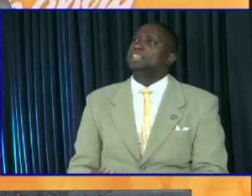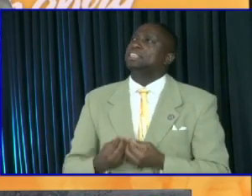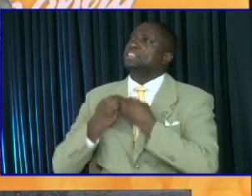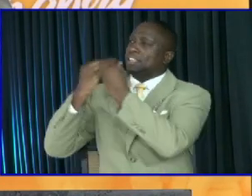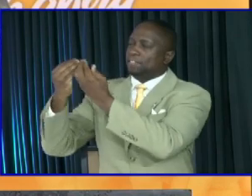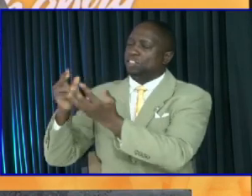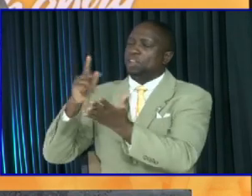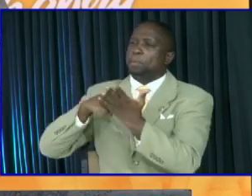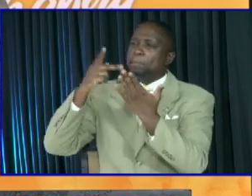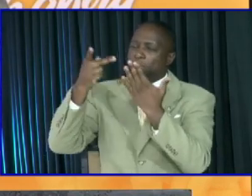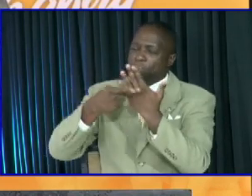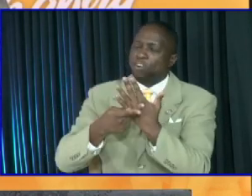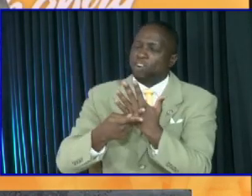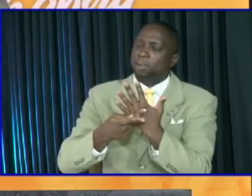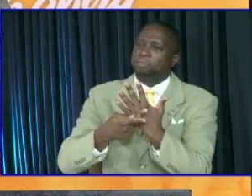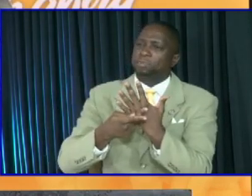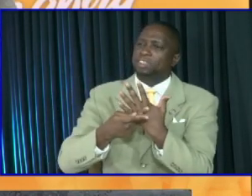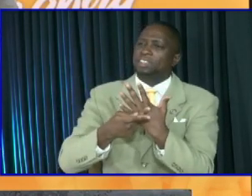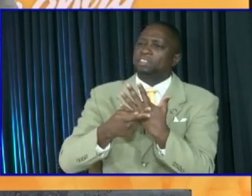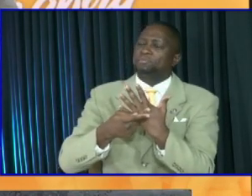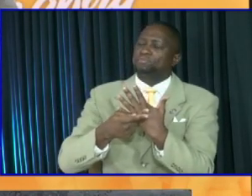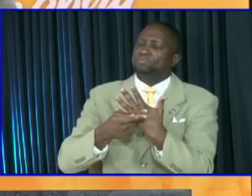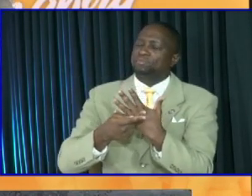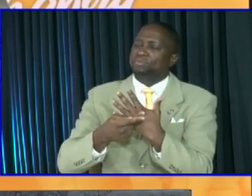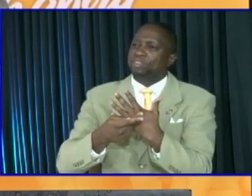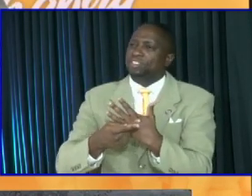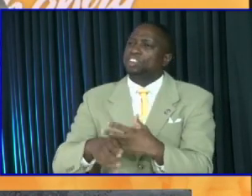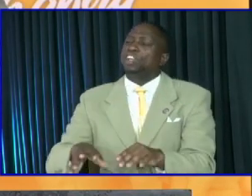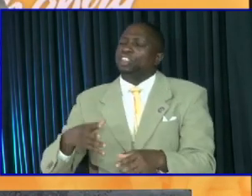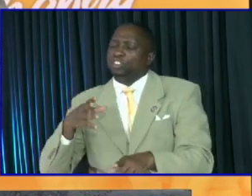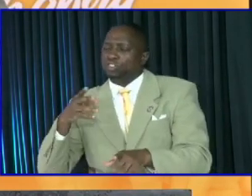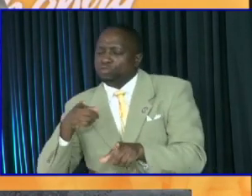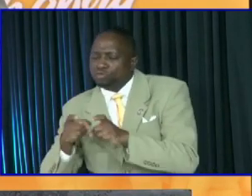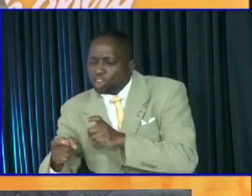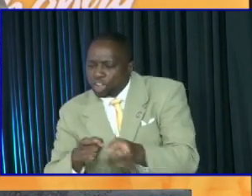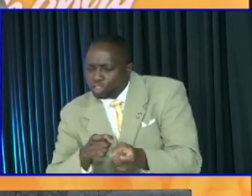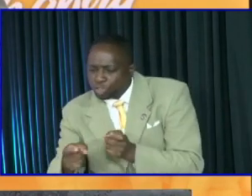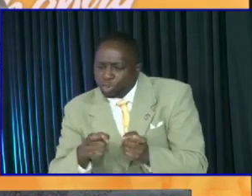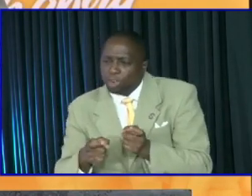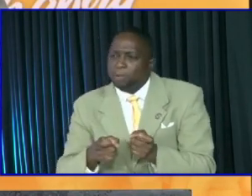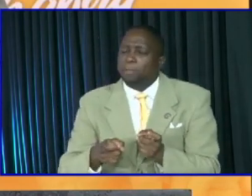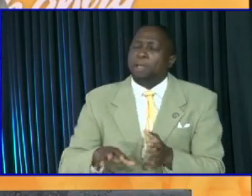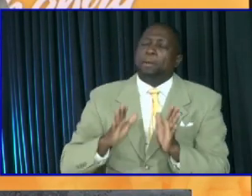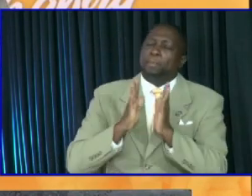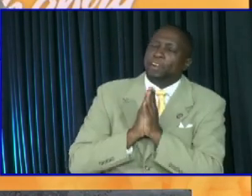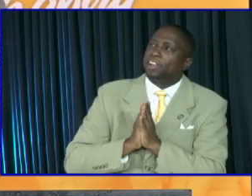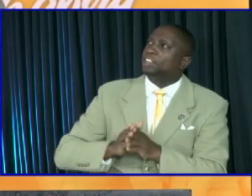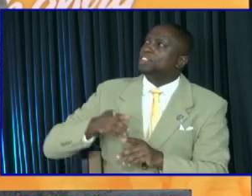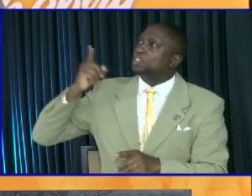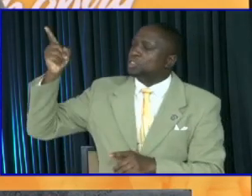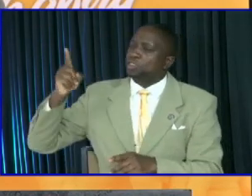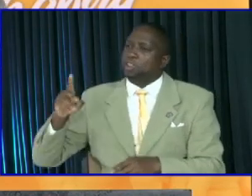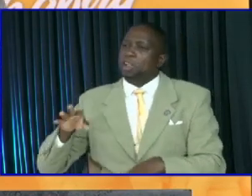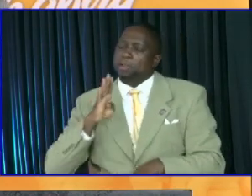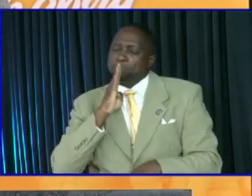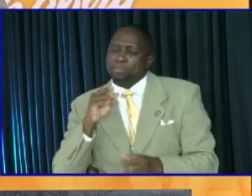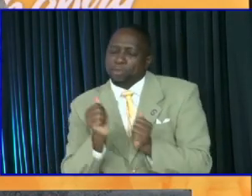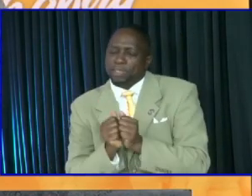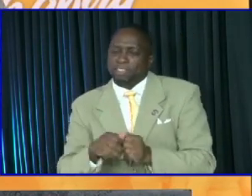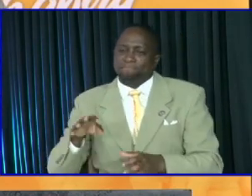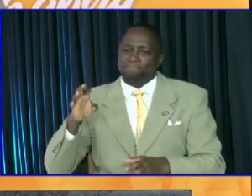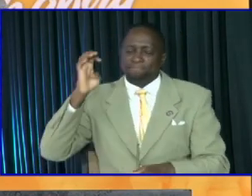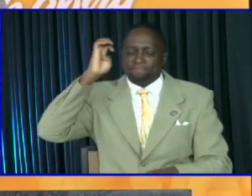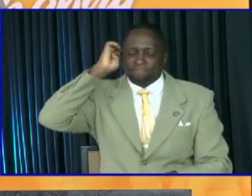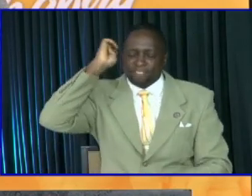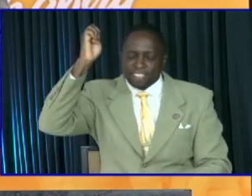under your care and under your stewardship. We pray, O God, that you'll be with the evangelist in a marked